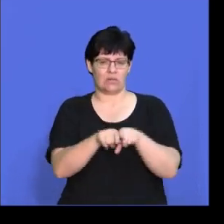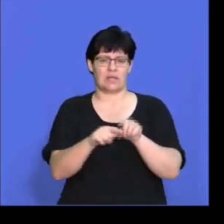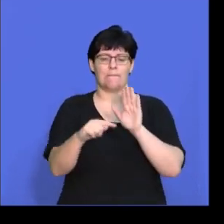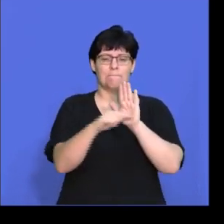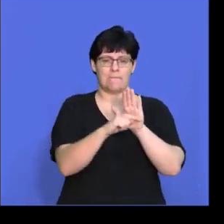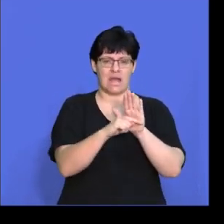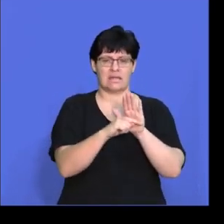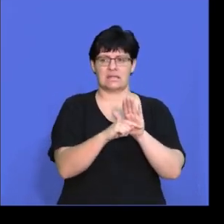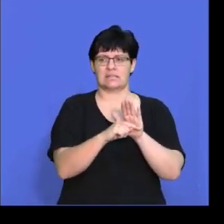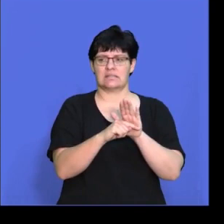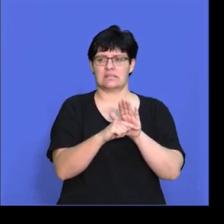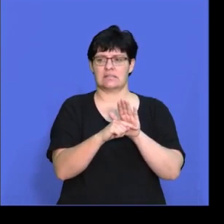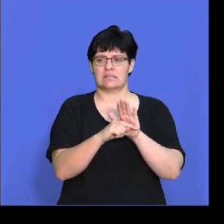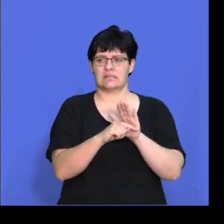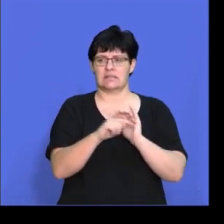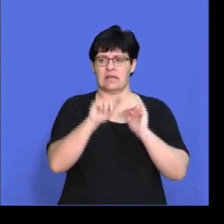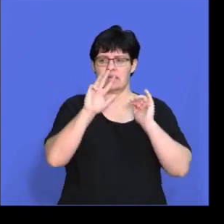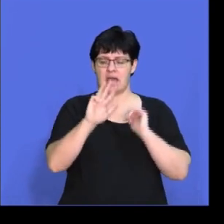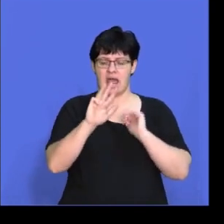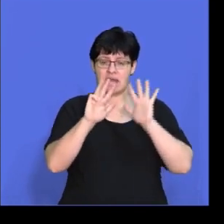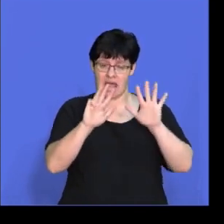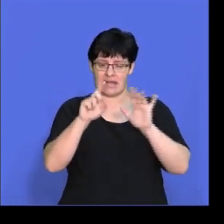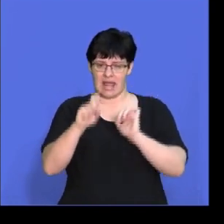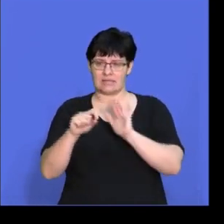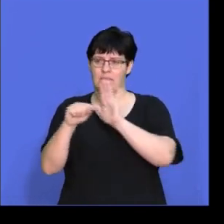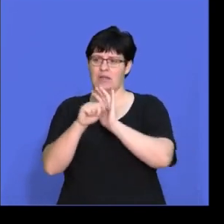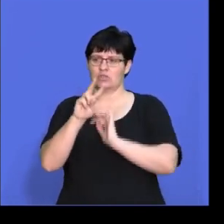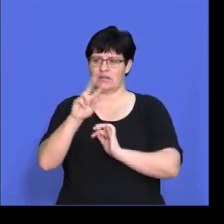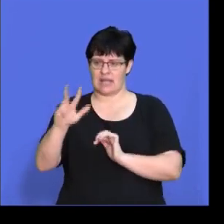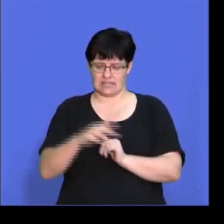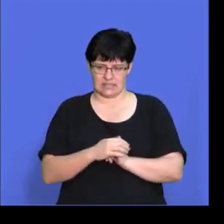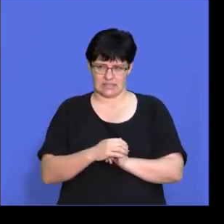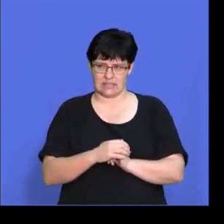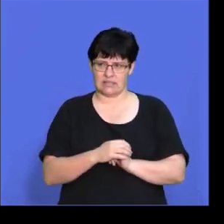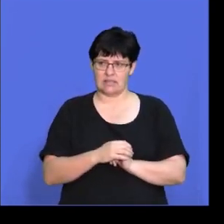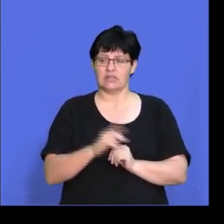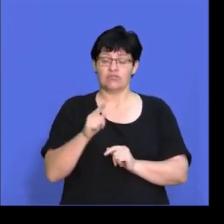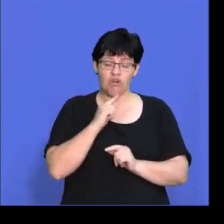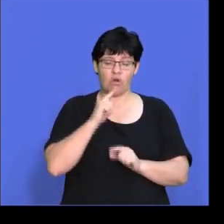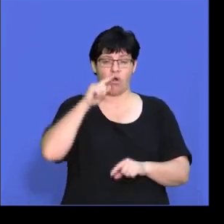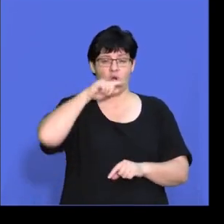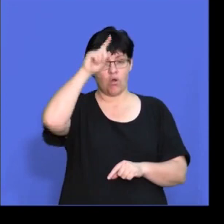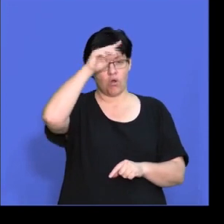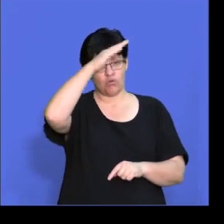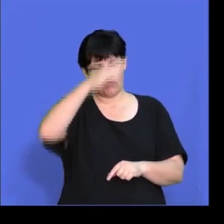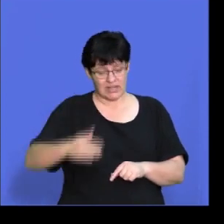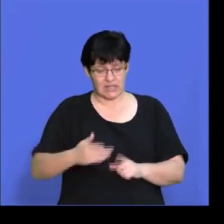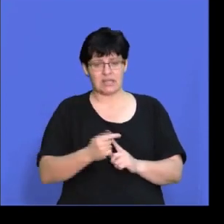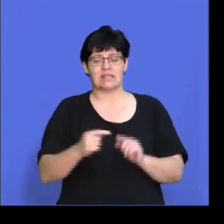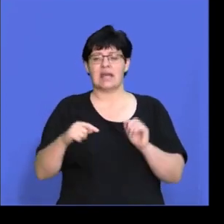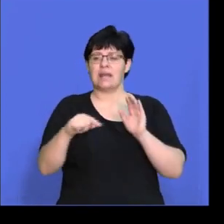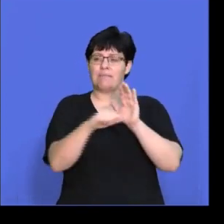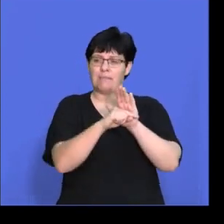equals minus 9x minus 28. So we can see that the gradient of this tangent is equal to